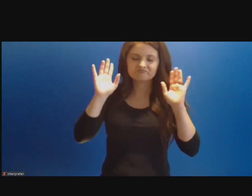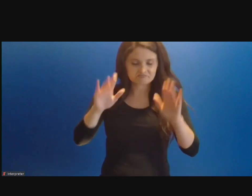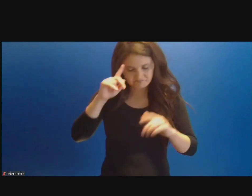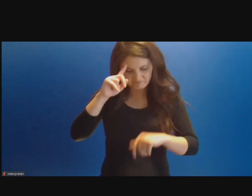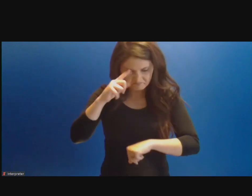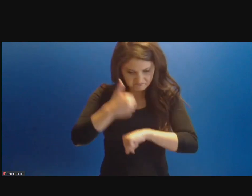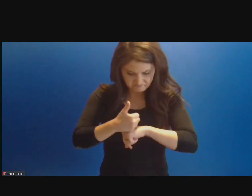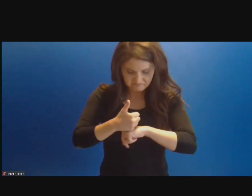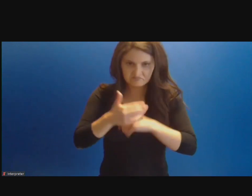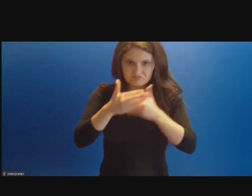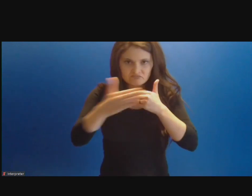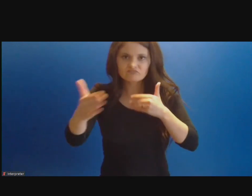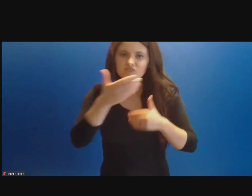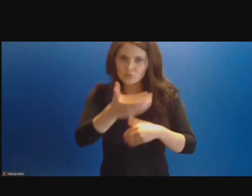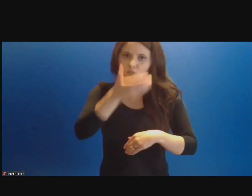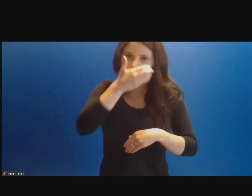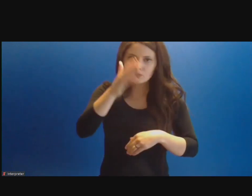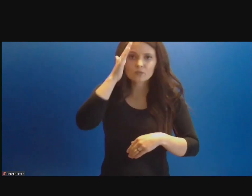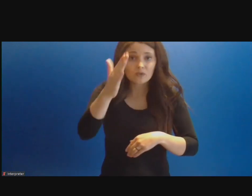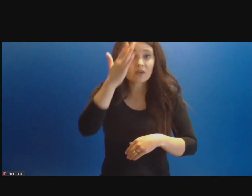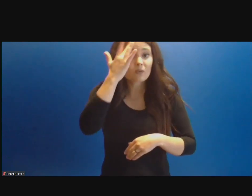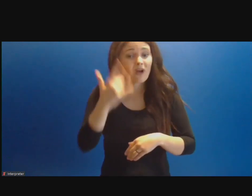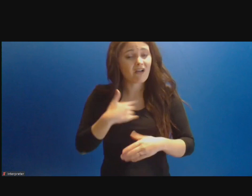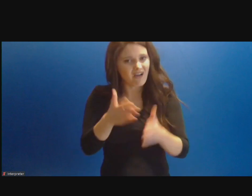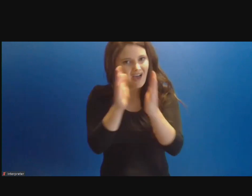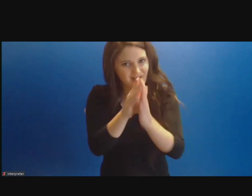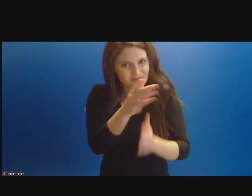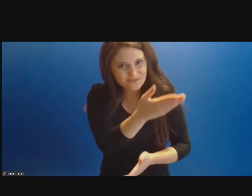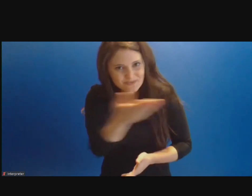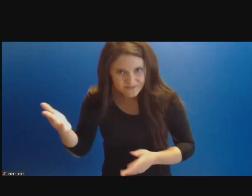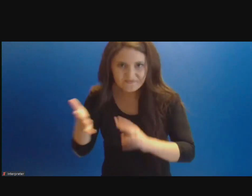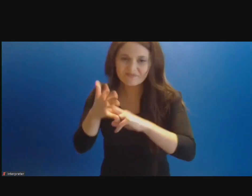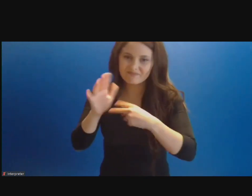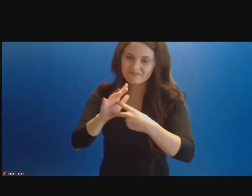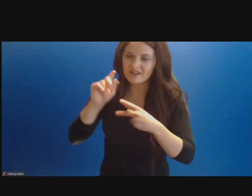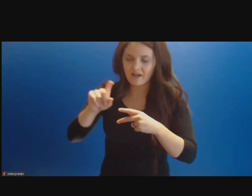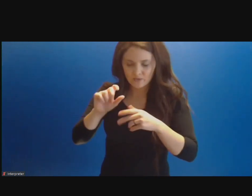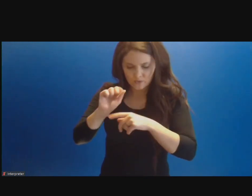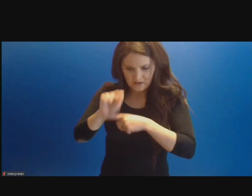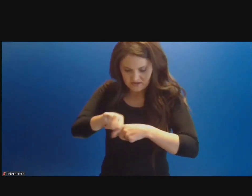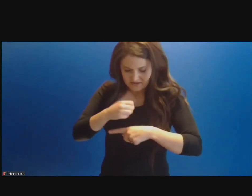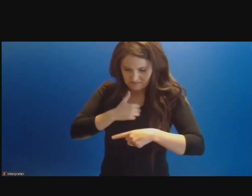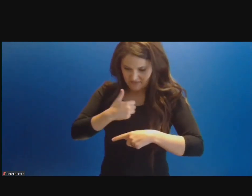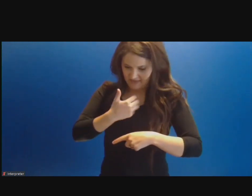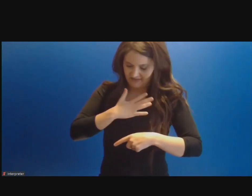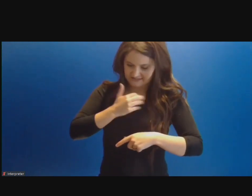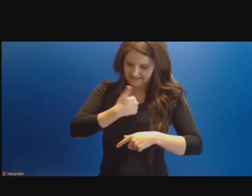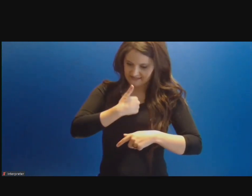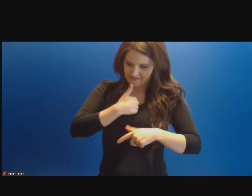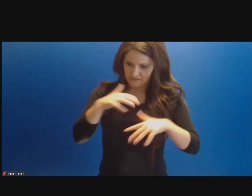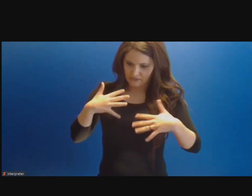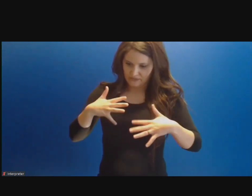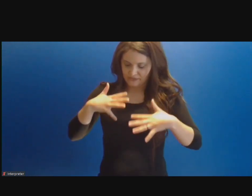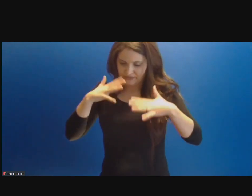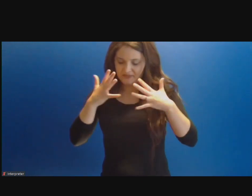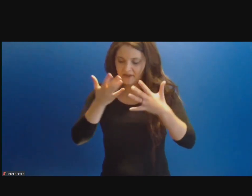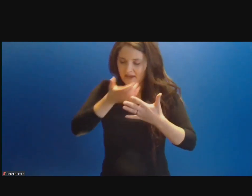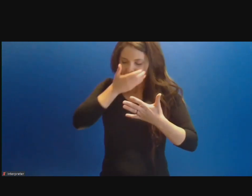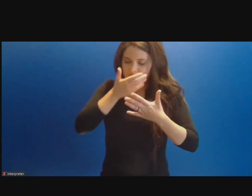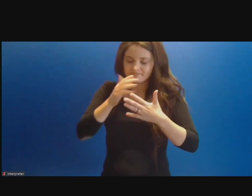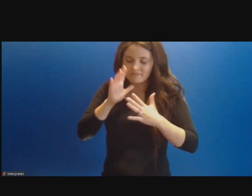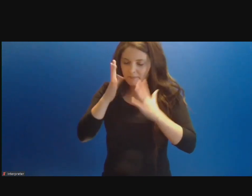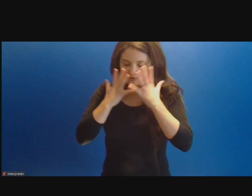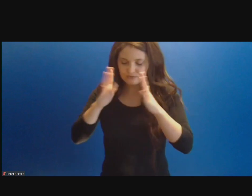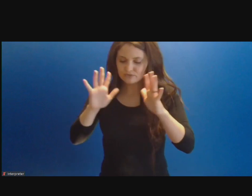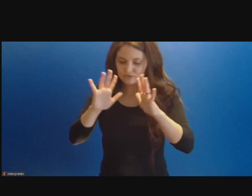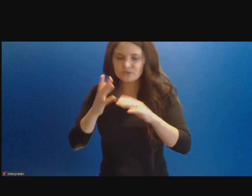I'm asking you to do that. So I'm going to do it too. I'm going to have to get over my self-conscious and not be embarrassed to